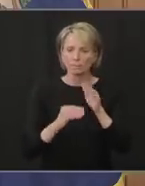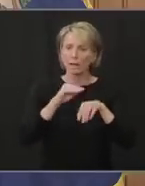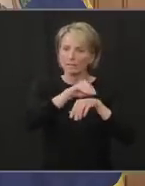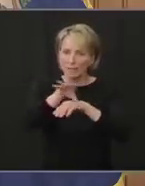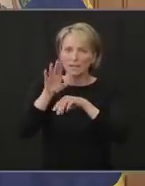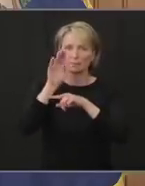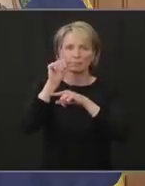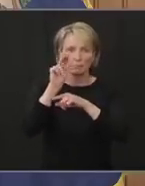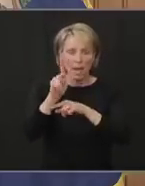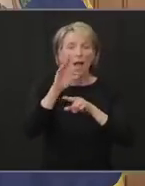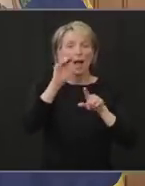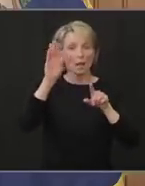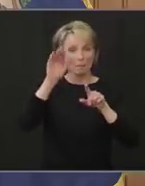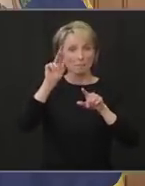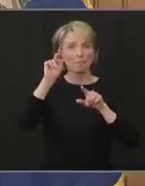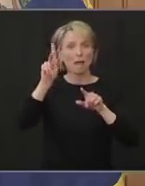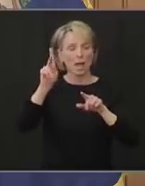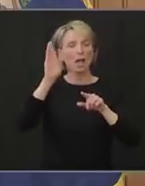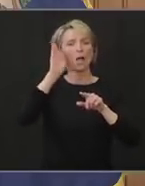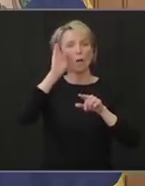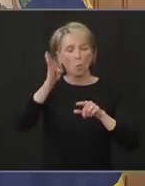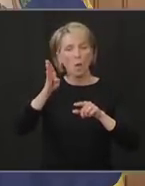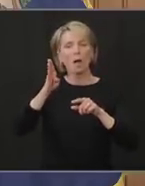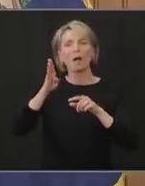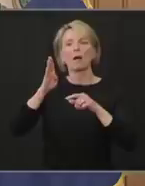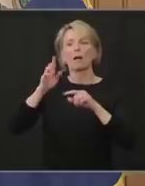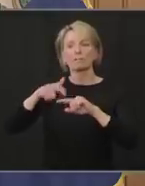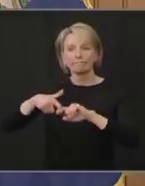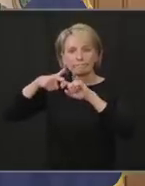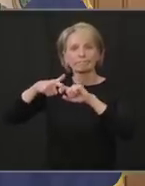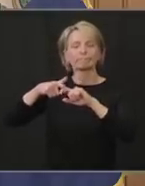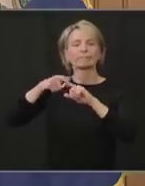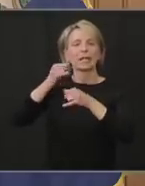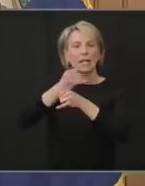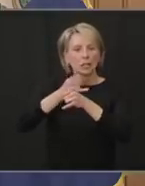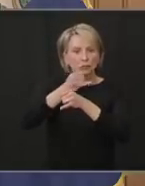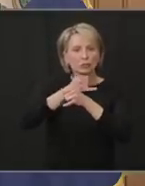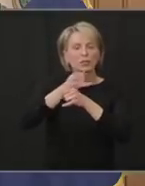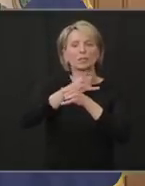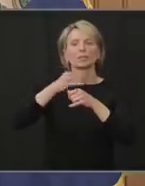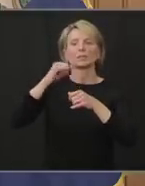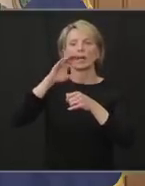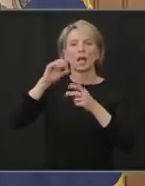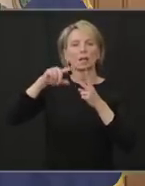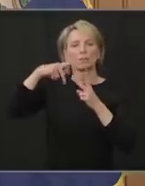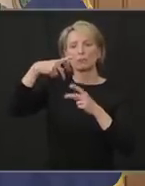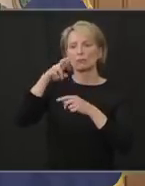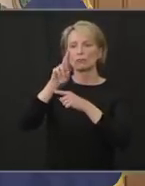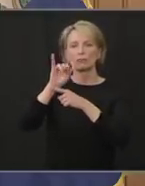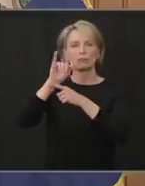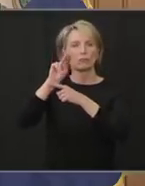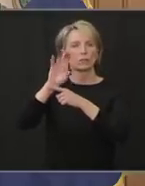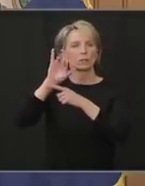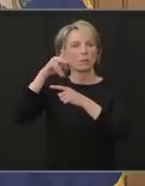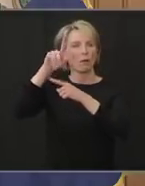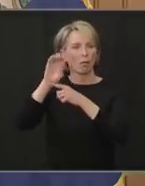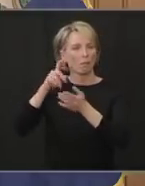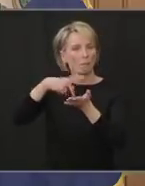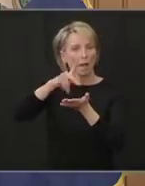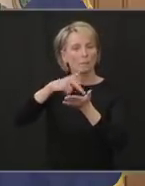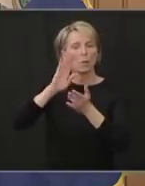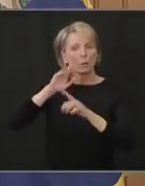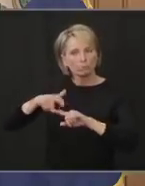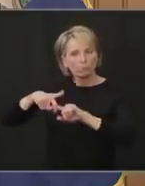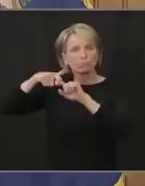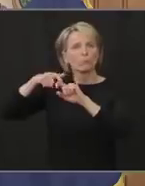to forbear in terms of interest and principal payments, and I think that's an important thing to do. You know, we as a state, when it comes to